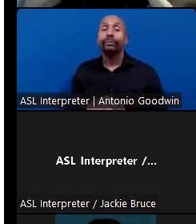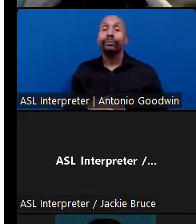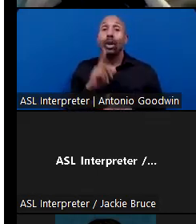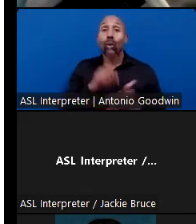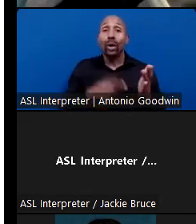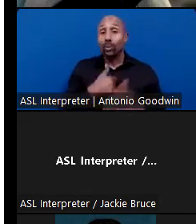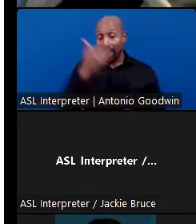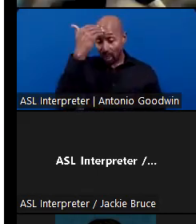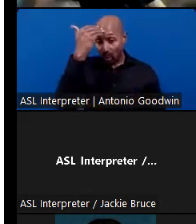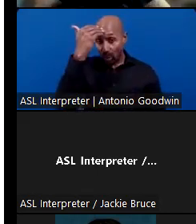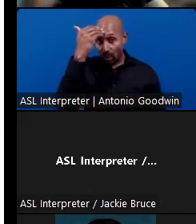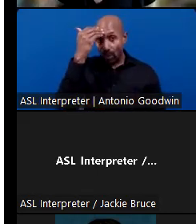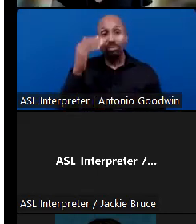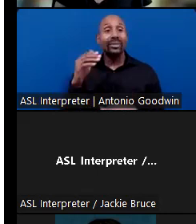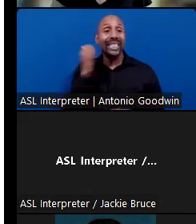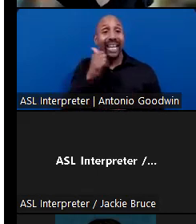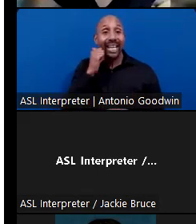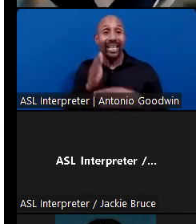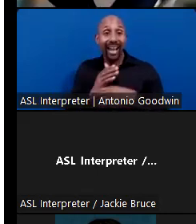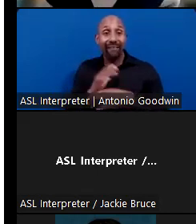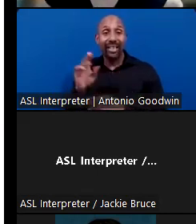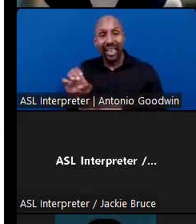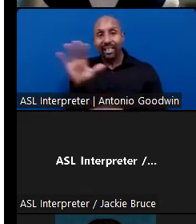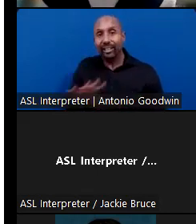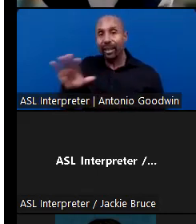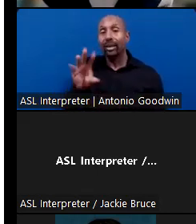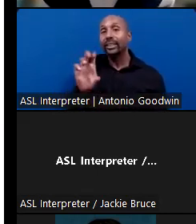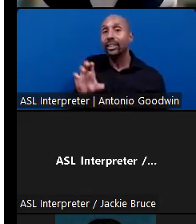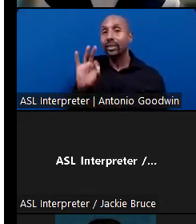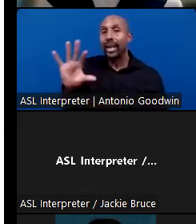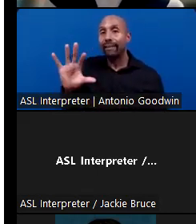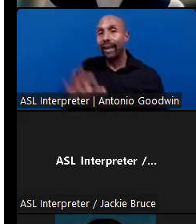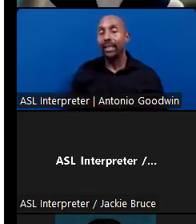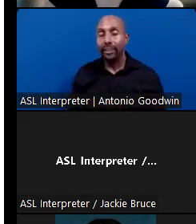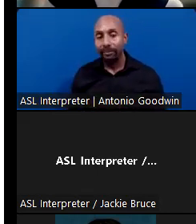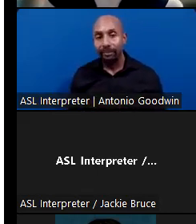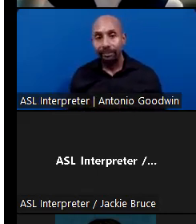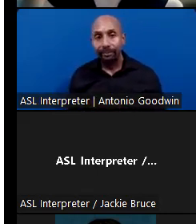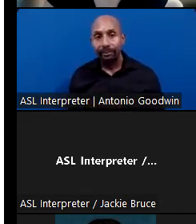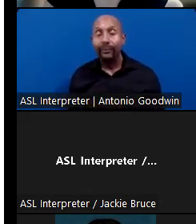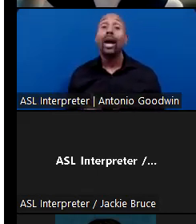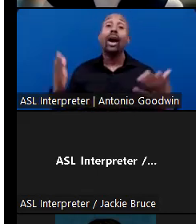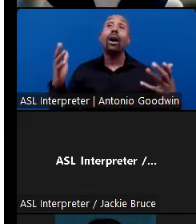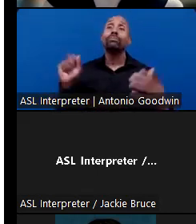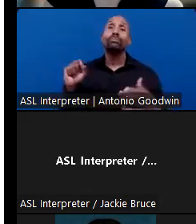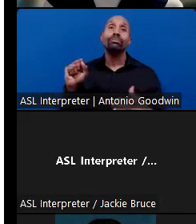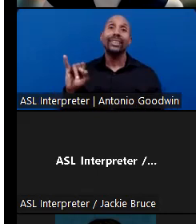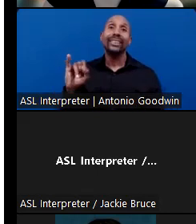695 daily average case. Oh, Sealy is back, and